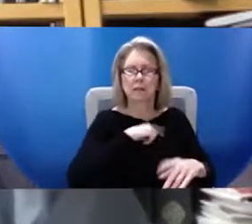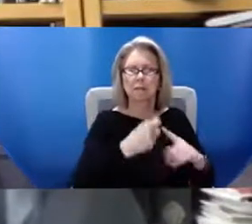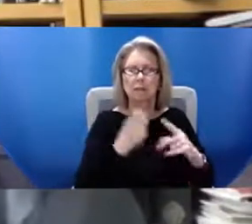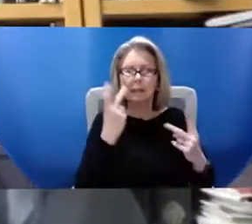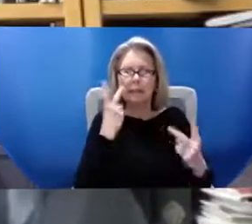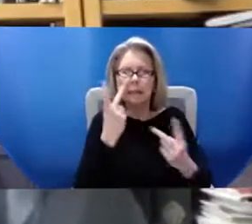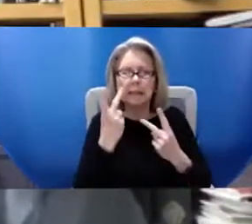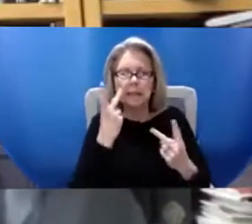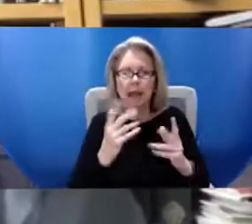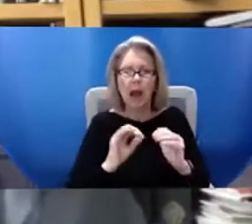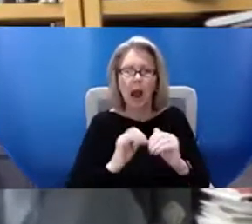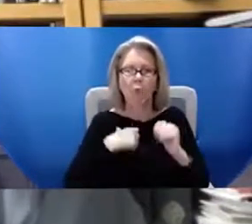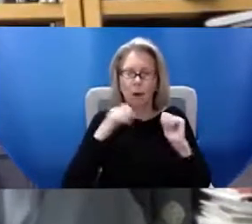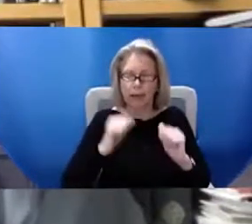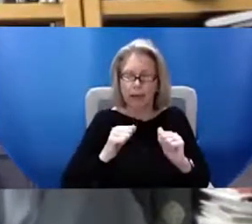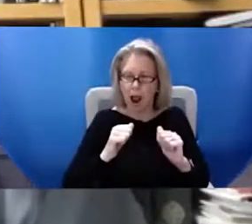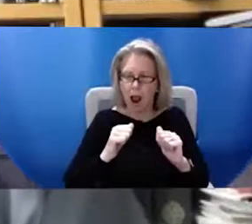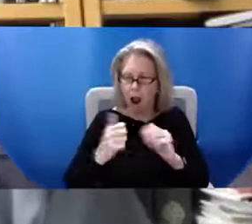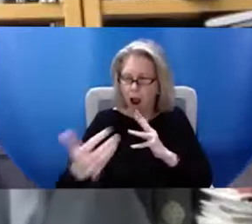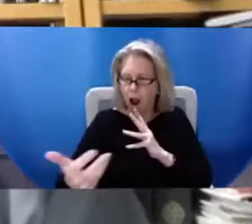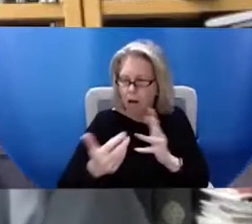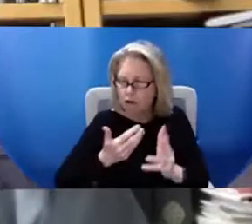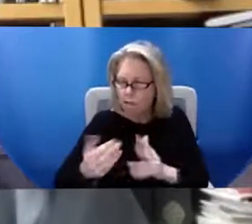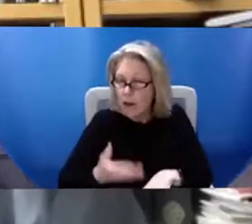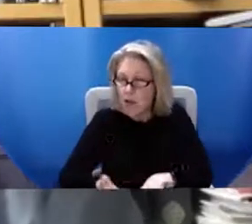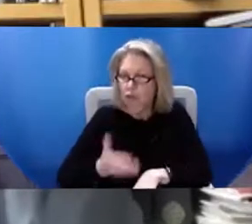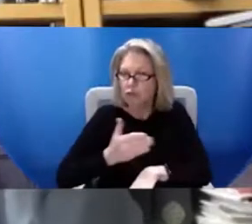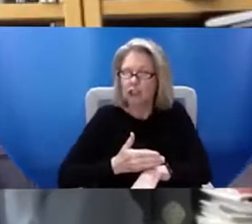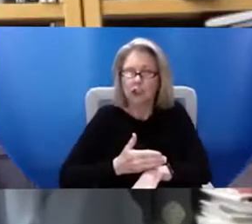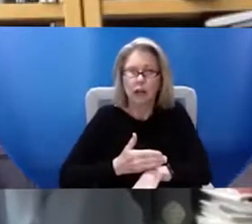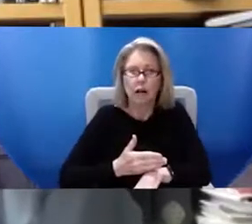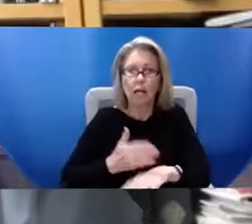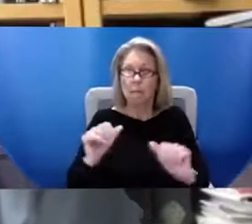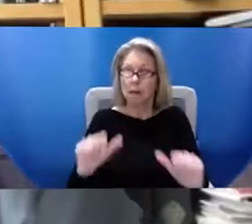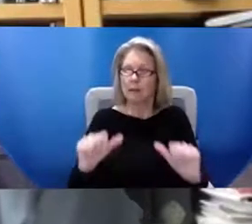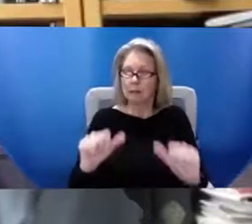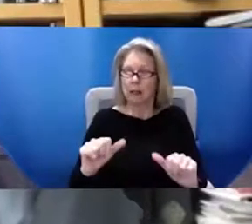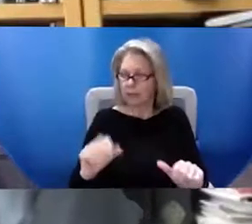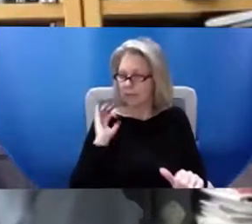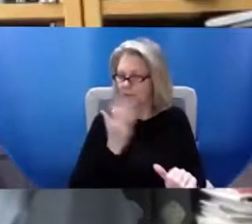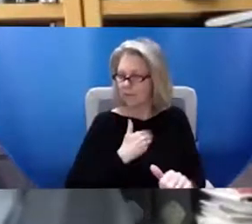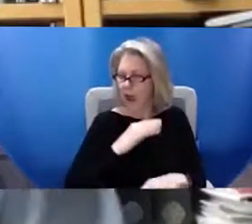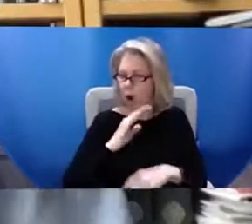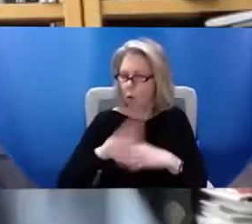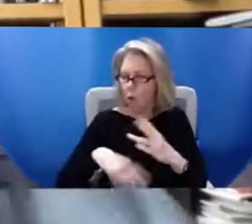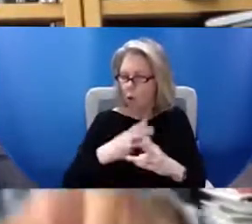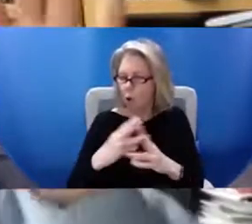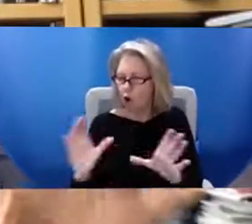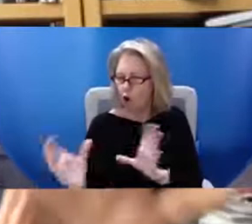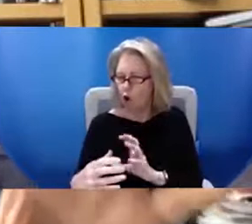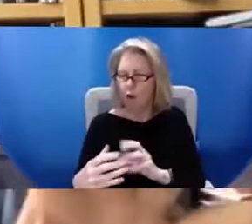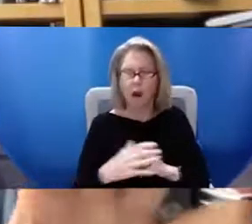from seeing the need to travel, the enriching of our possibilities through world travel.